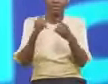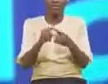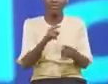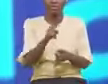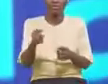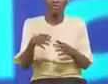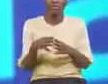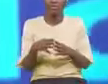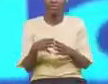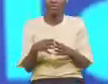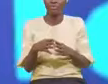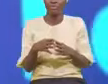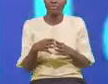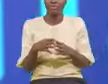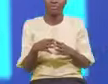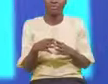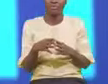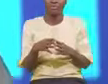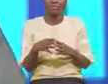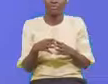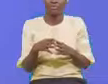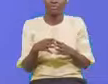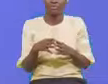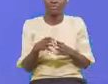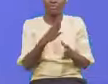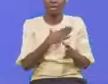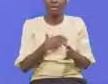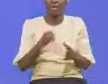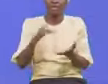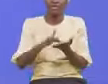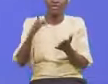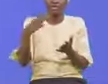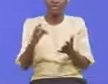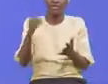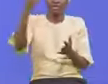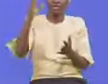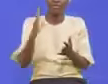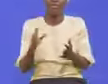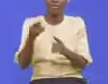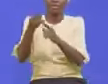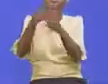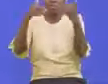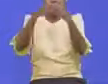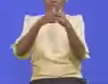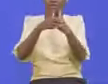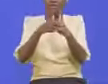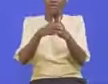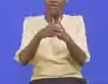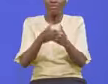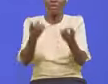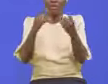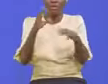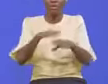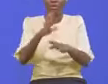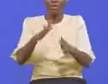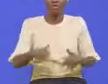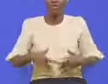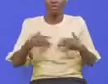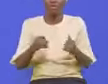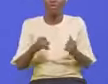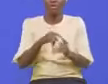Not about do you reji? The popo you can lava now. The glory of God from heaven coming upon your life when he